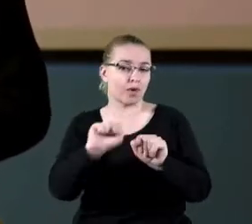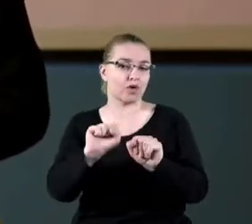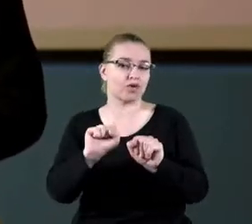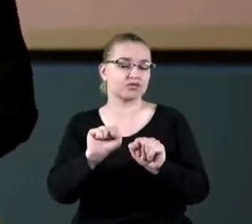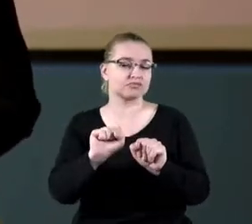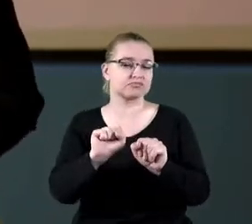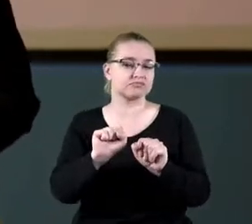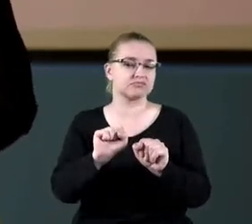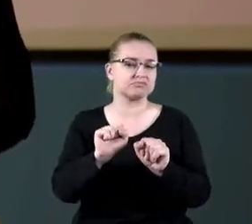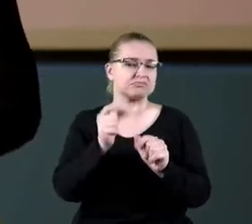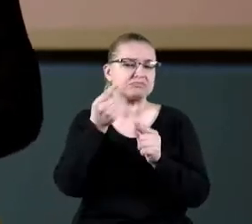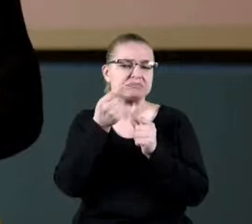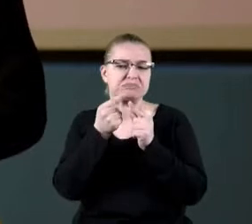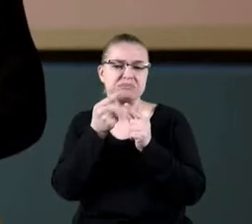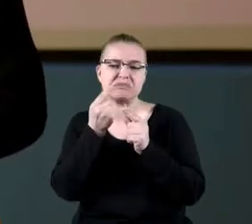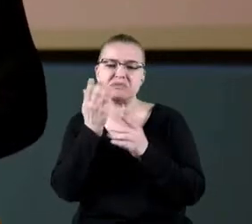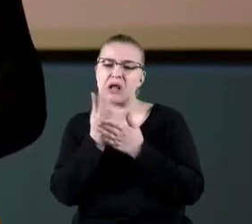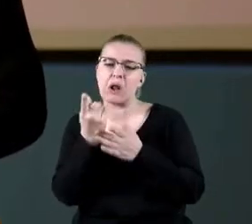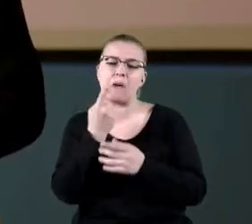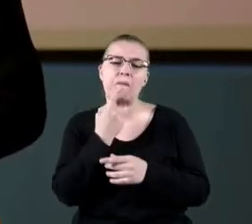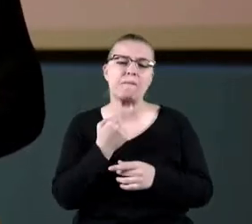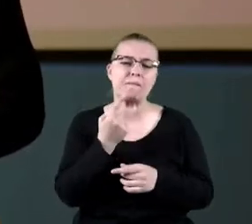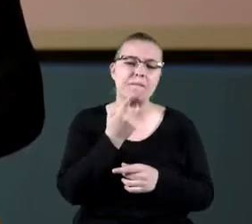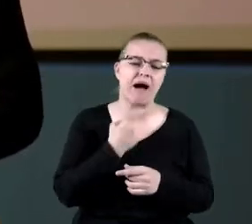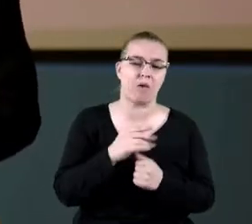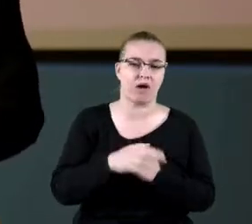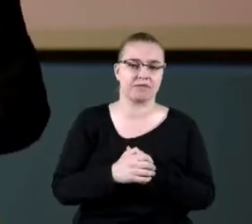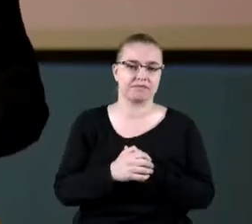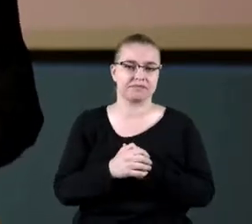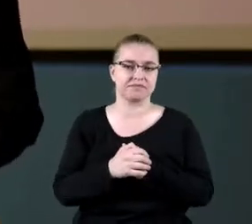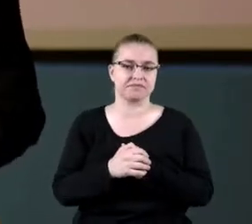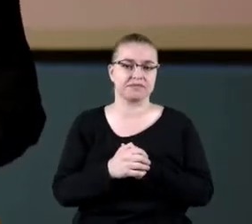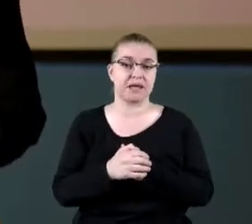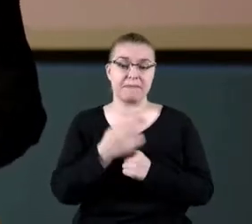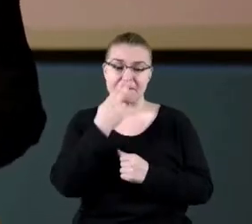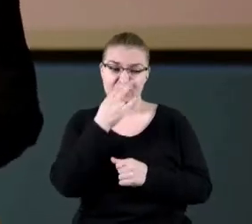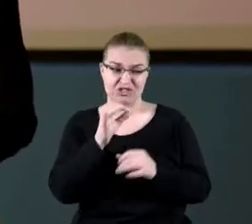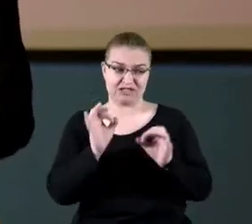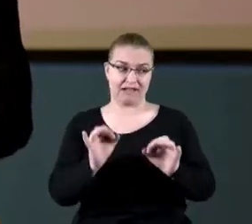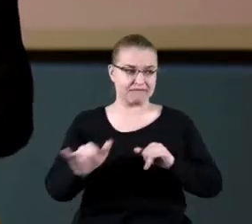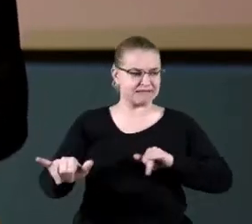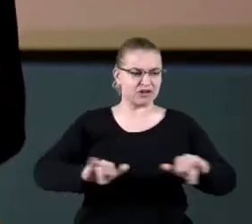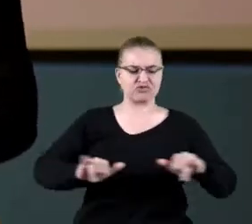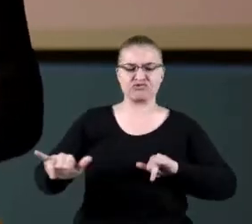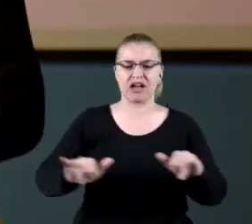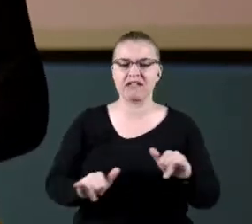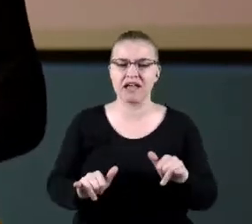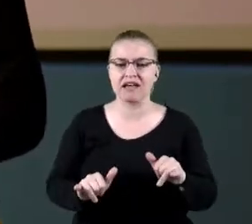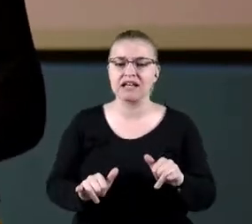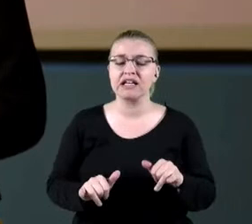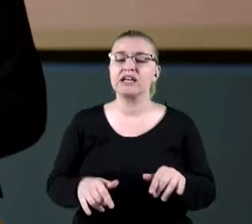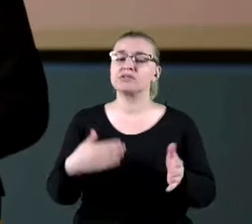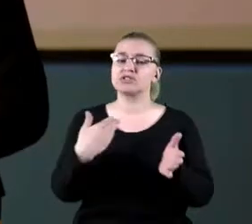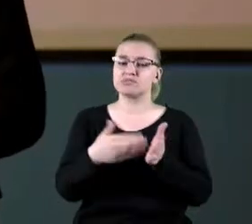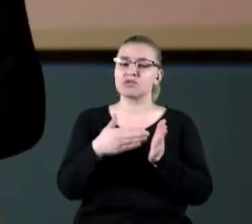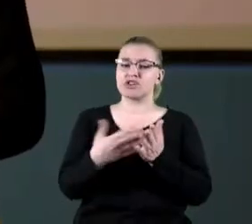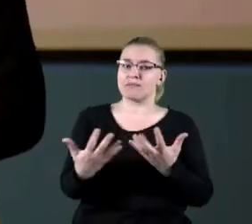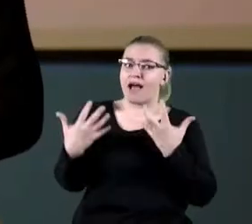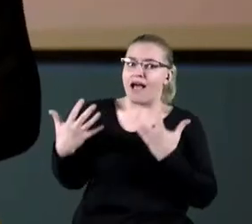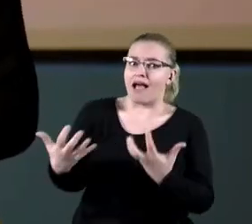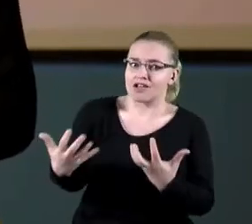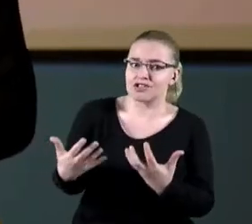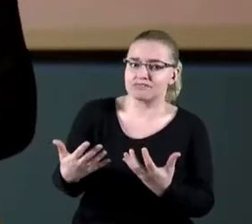fragmented, looking at the various governance levels. The willingness to proceed in this